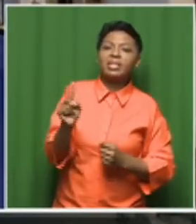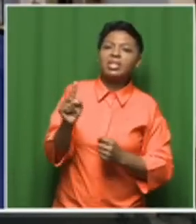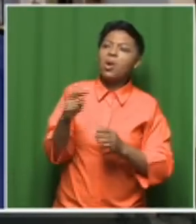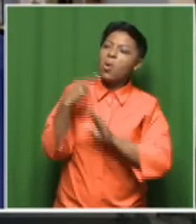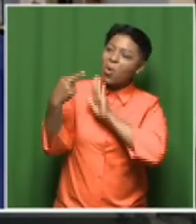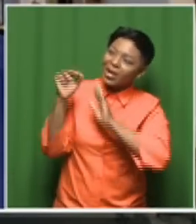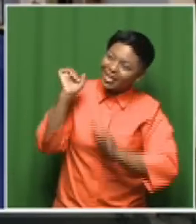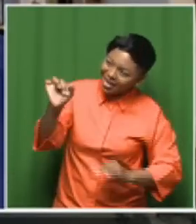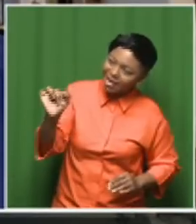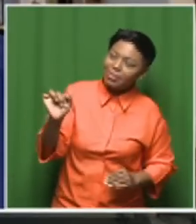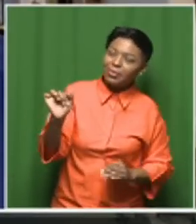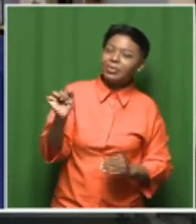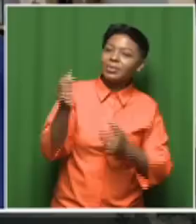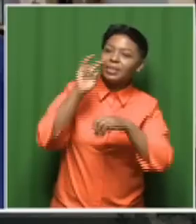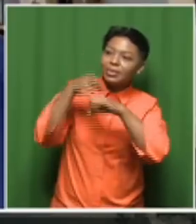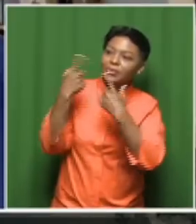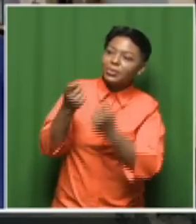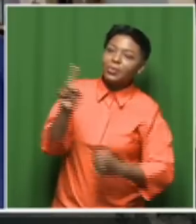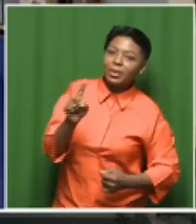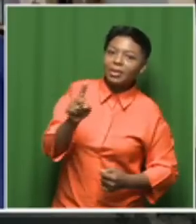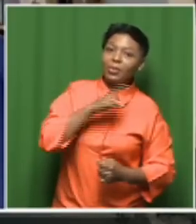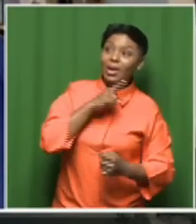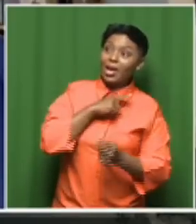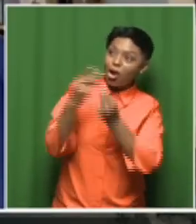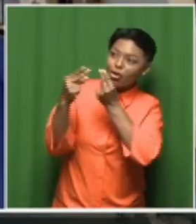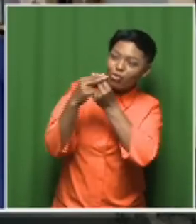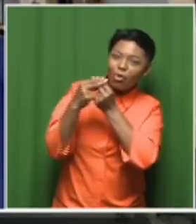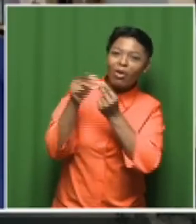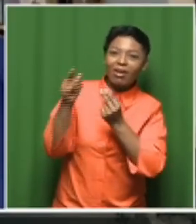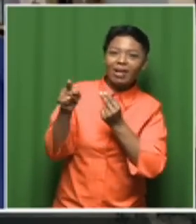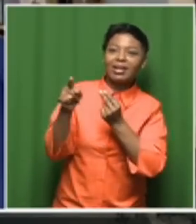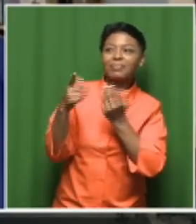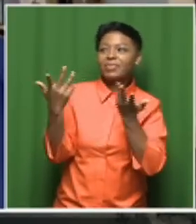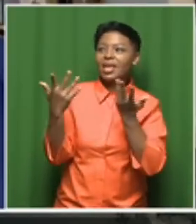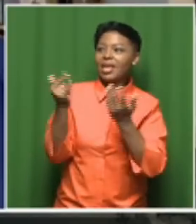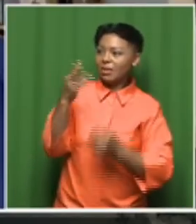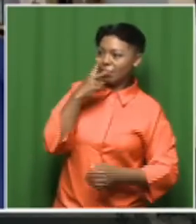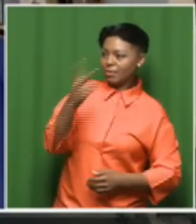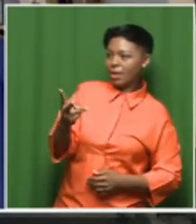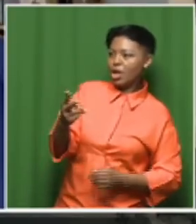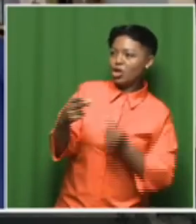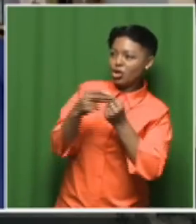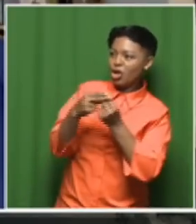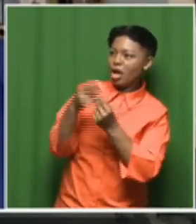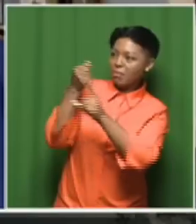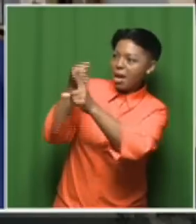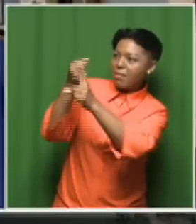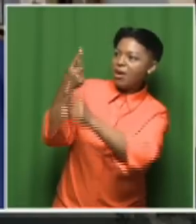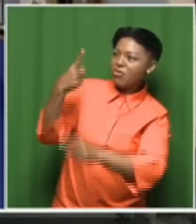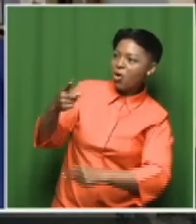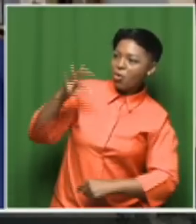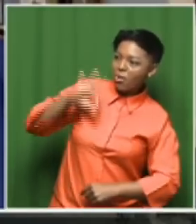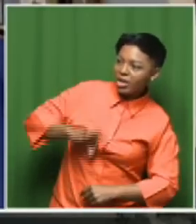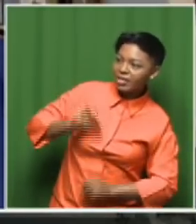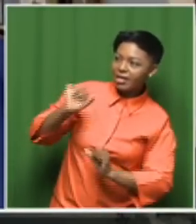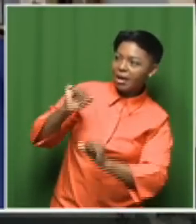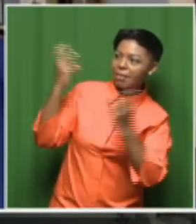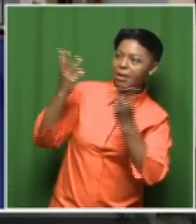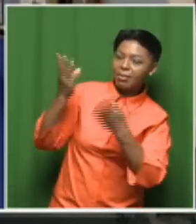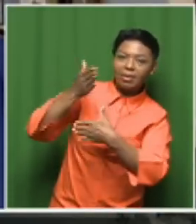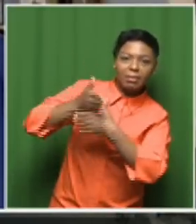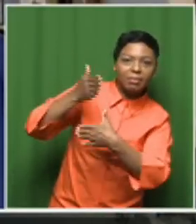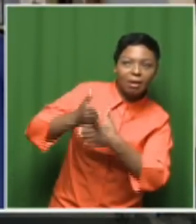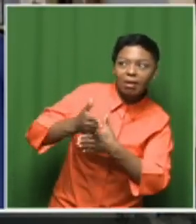when we look at a union, we traditionally look at unions fighting for wages of their